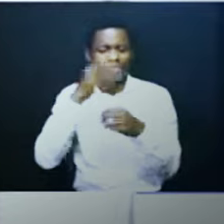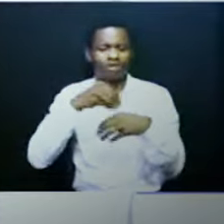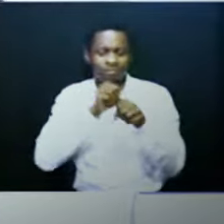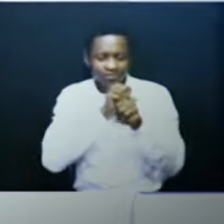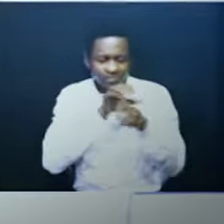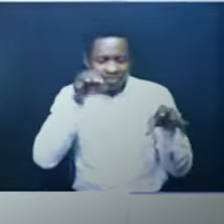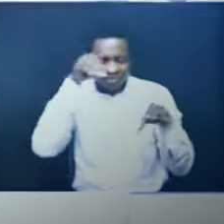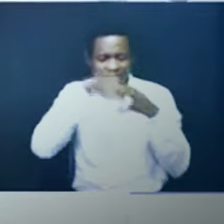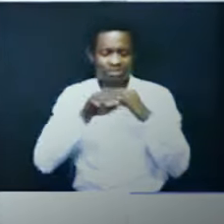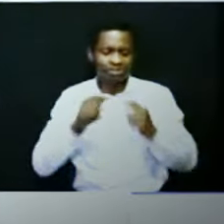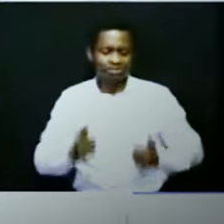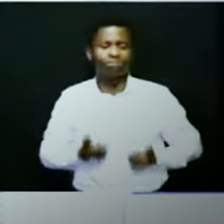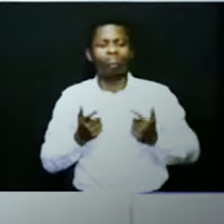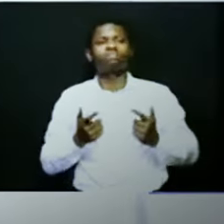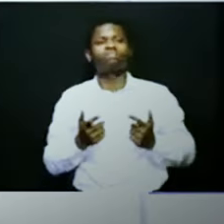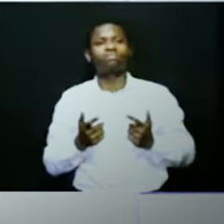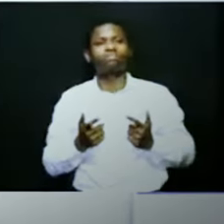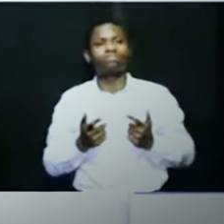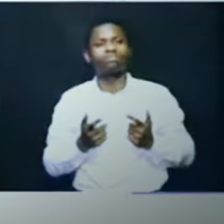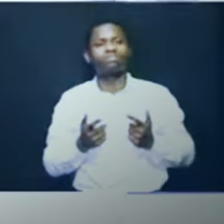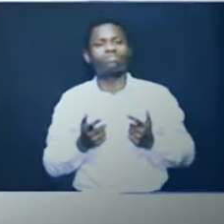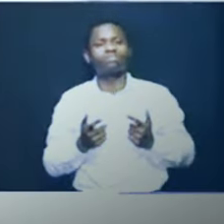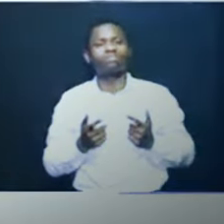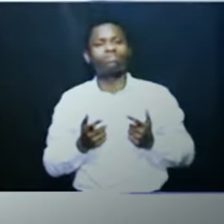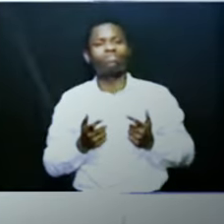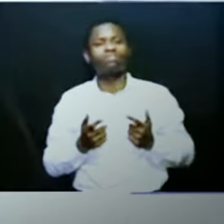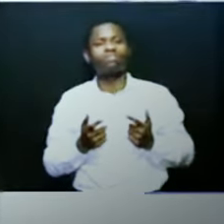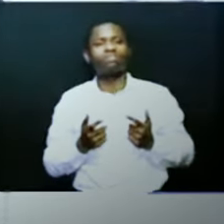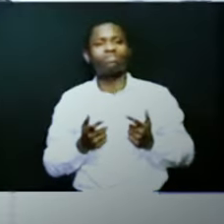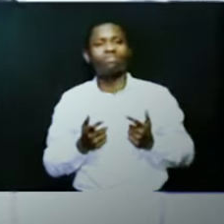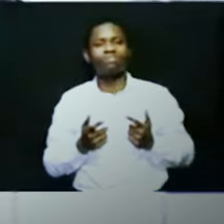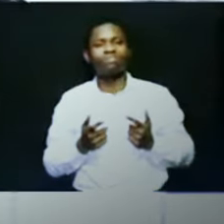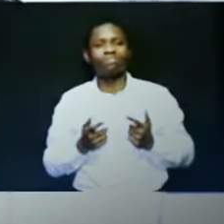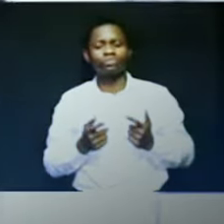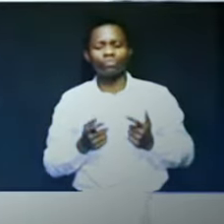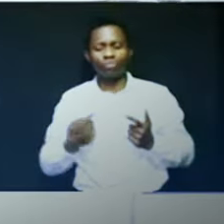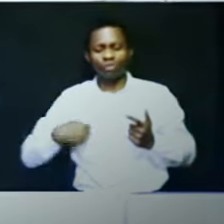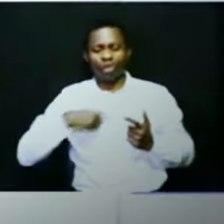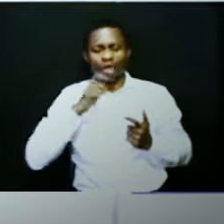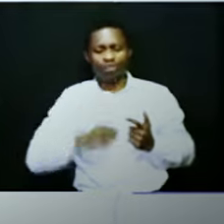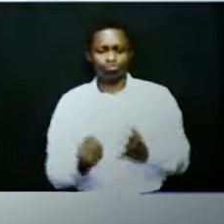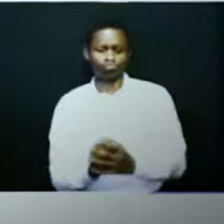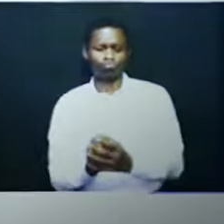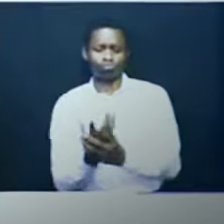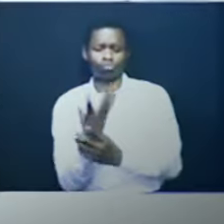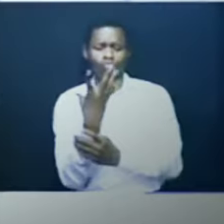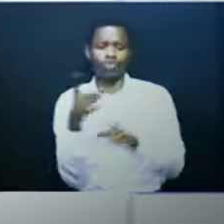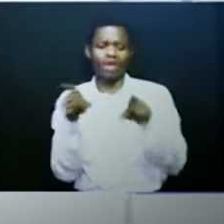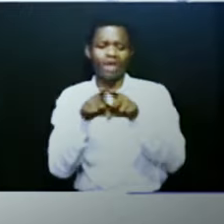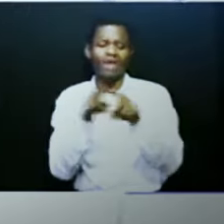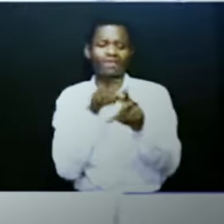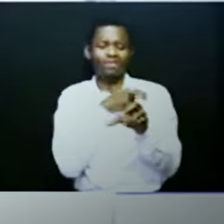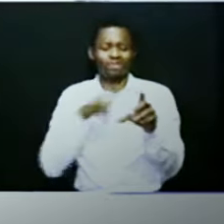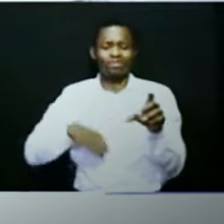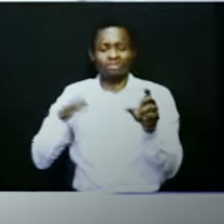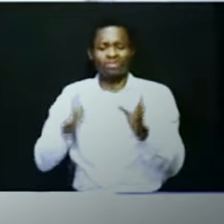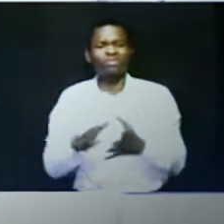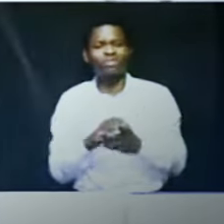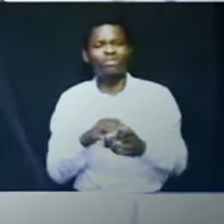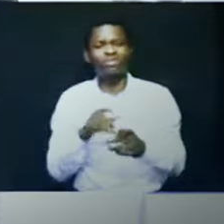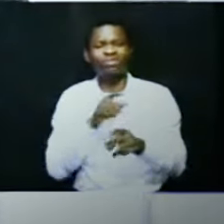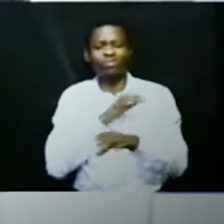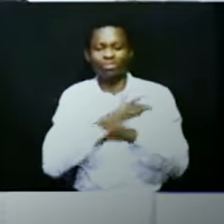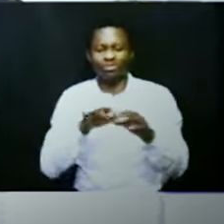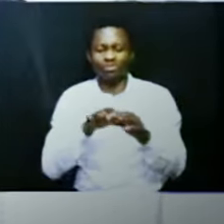We have to grow up as Christians and not